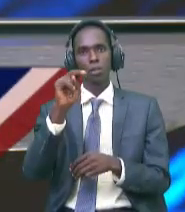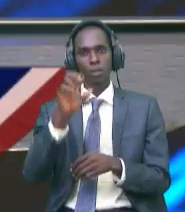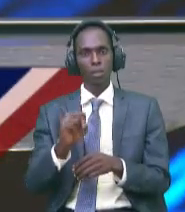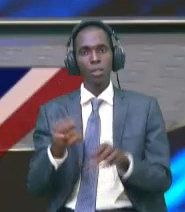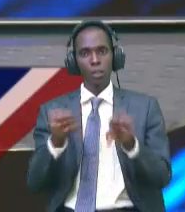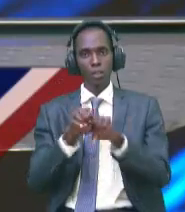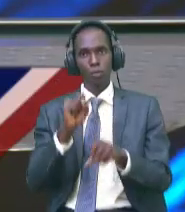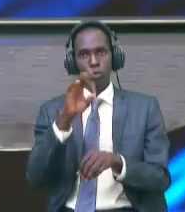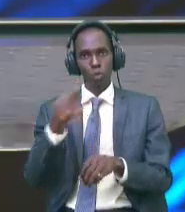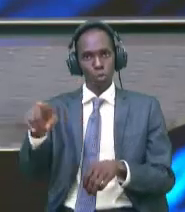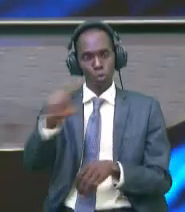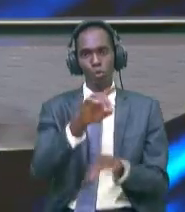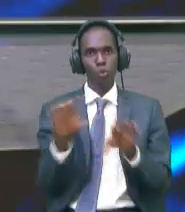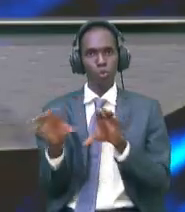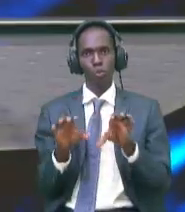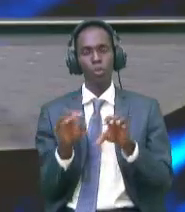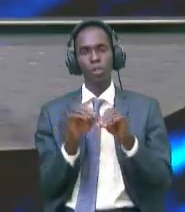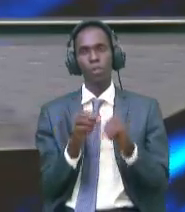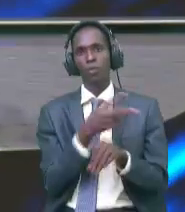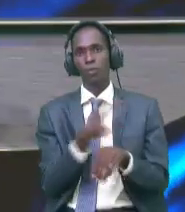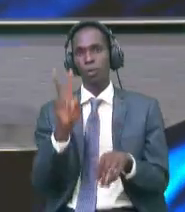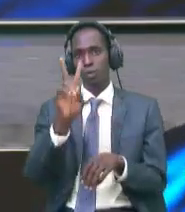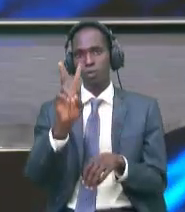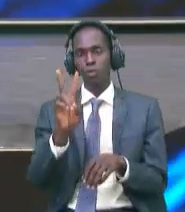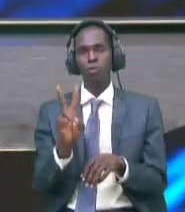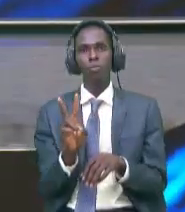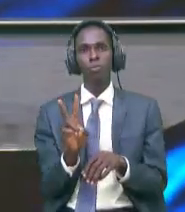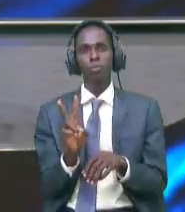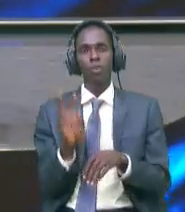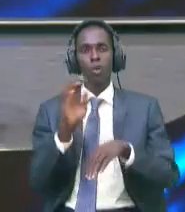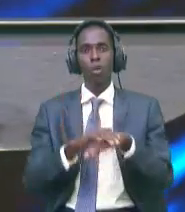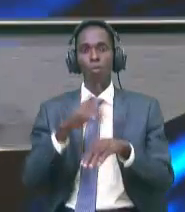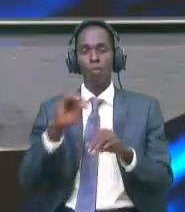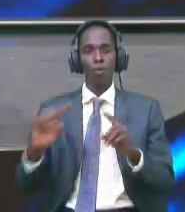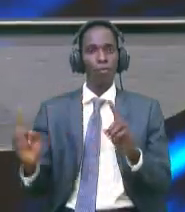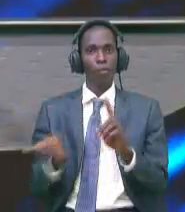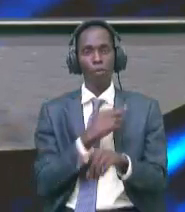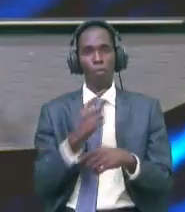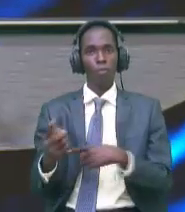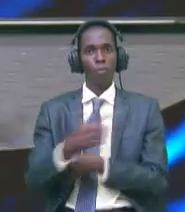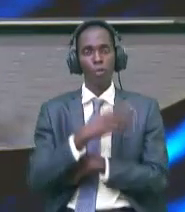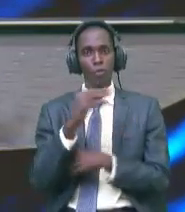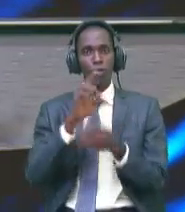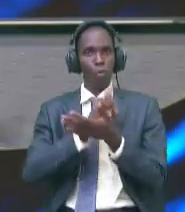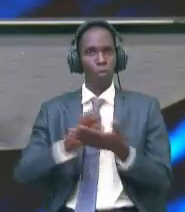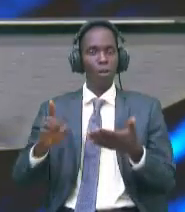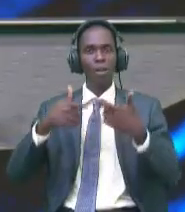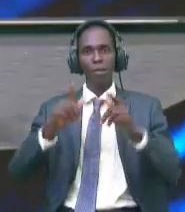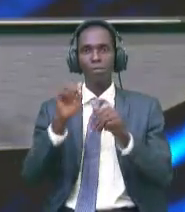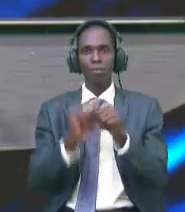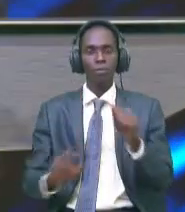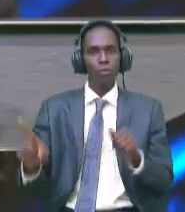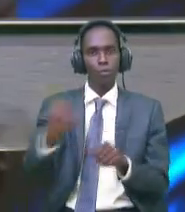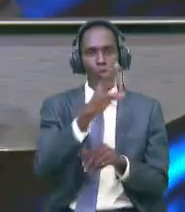ye. Then in verse 2, it says, upon the first day of the week, let every one